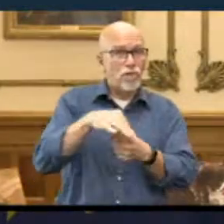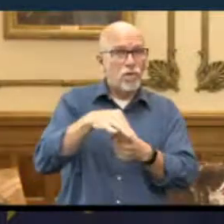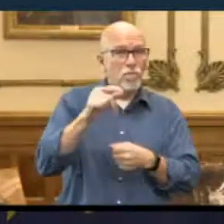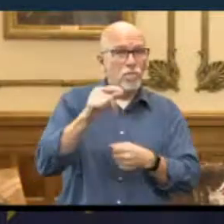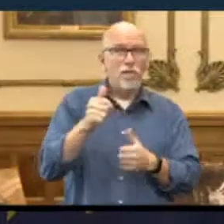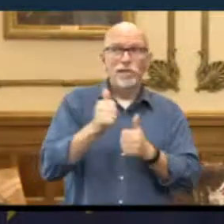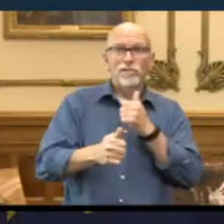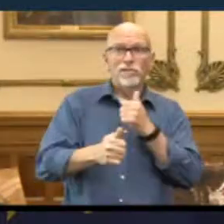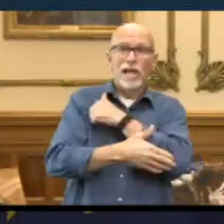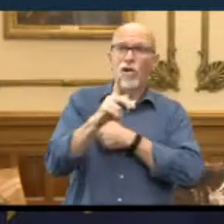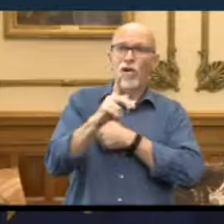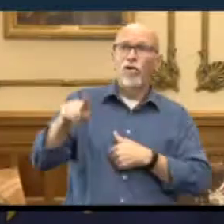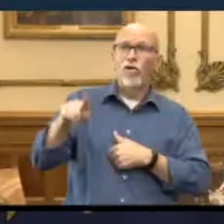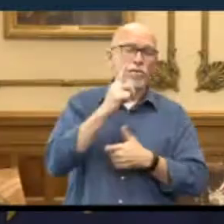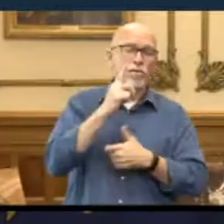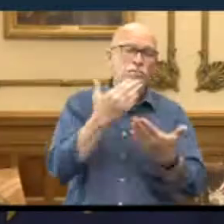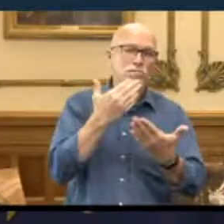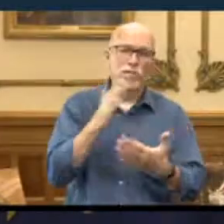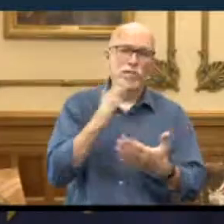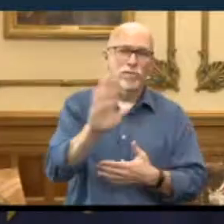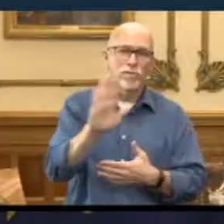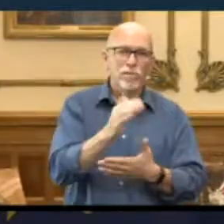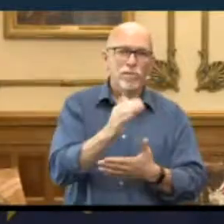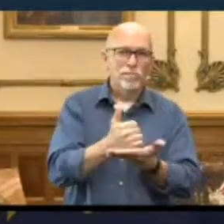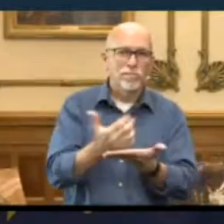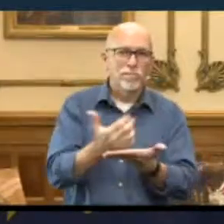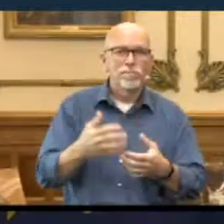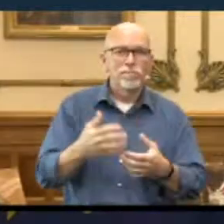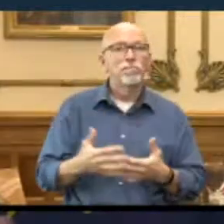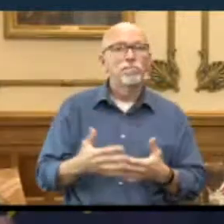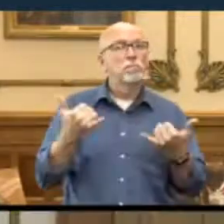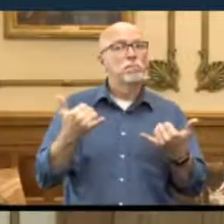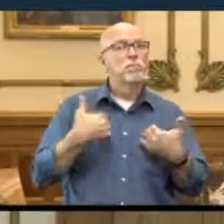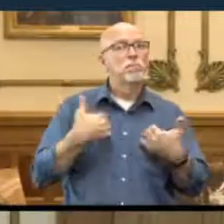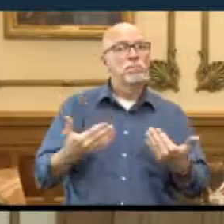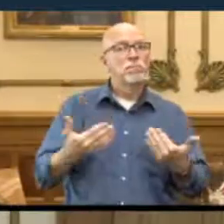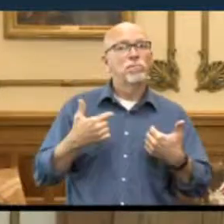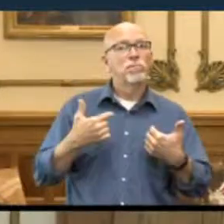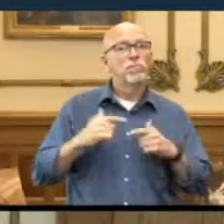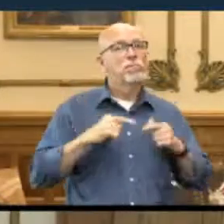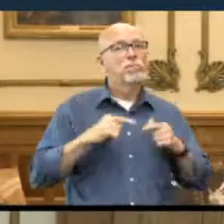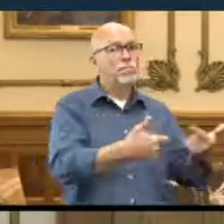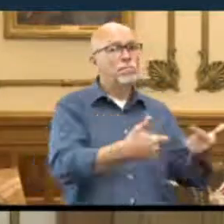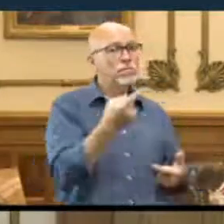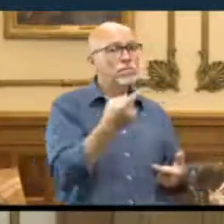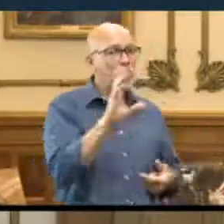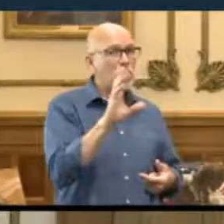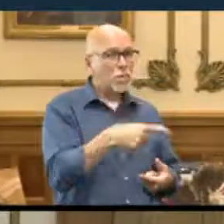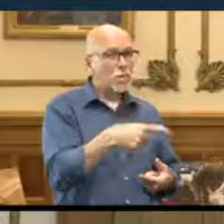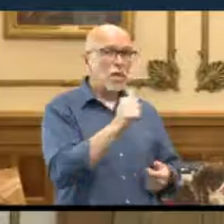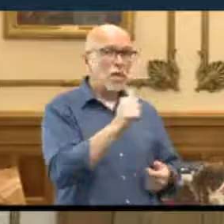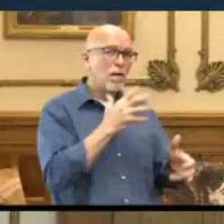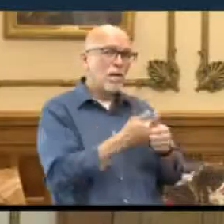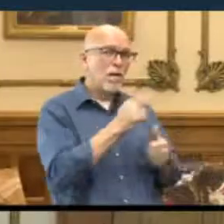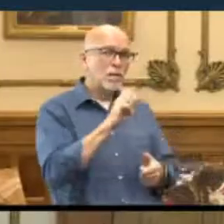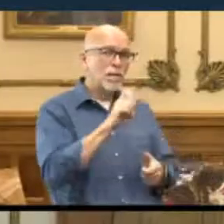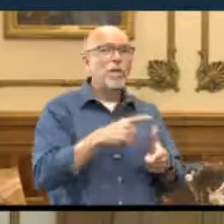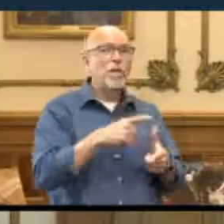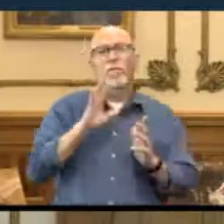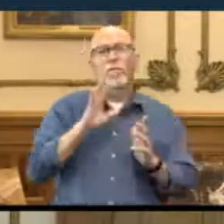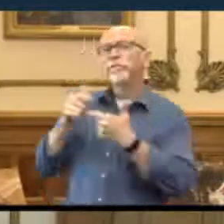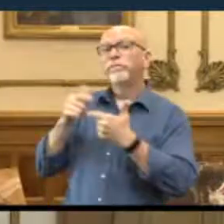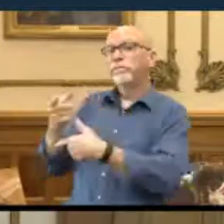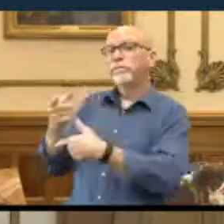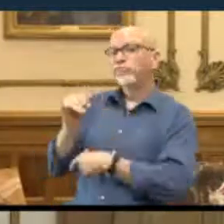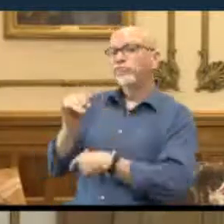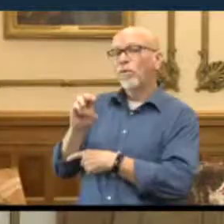clerks would appreciate your hand. So with that, I'll kick it over to Dr. Box, and you can give us some updates, and then Joe will go to you.